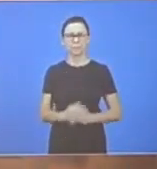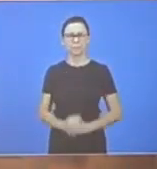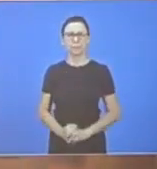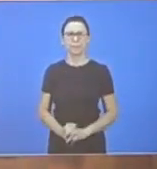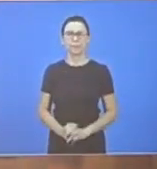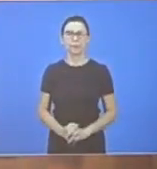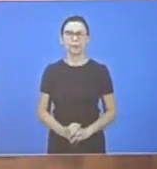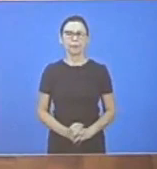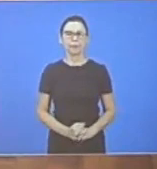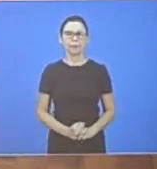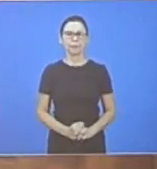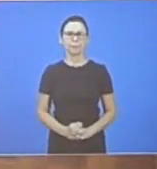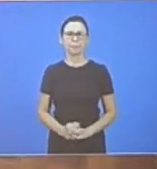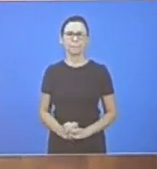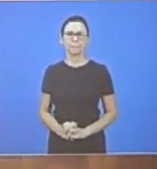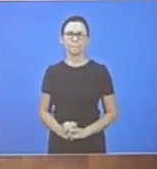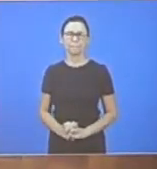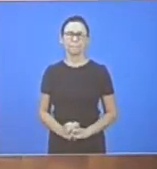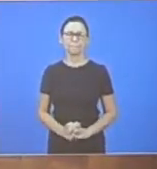Next question.